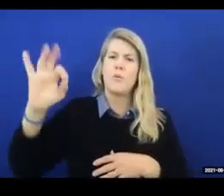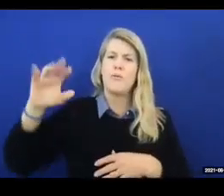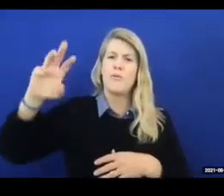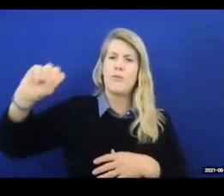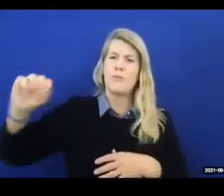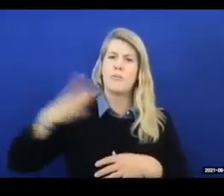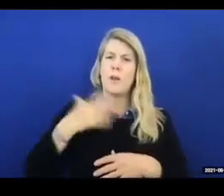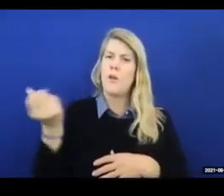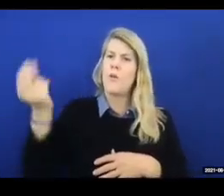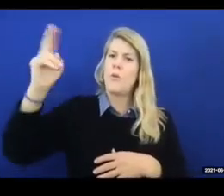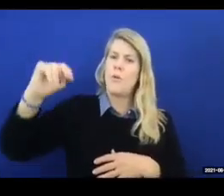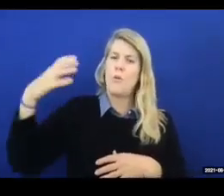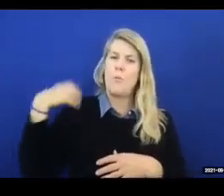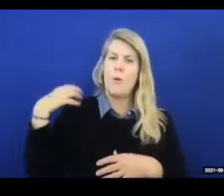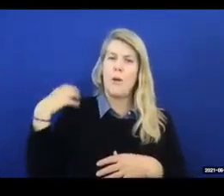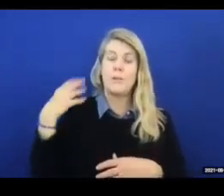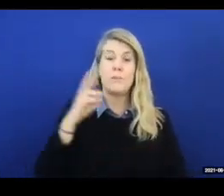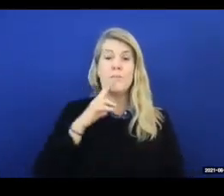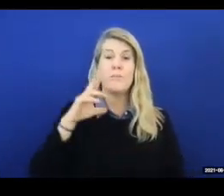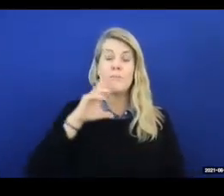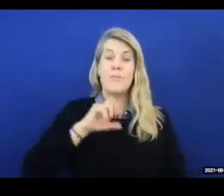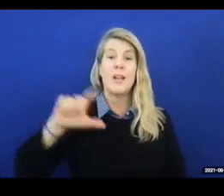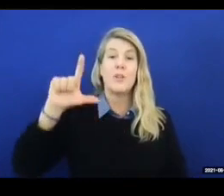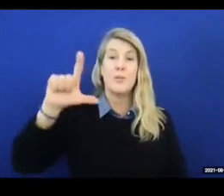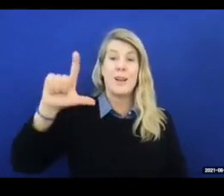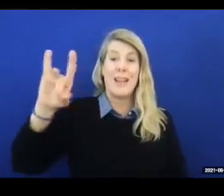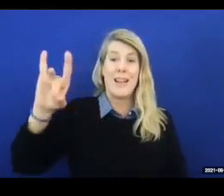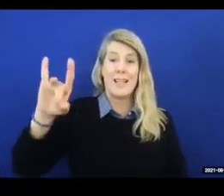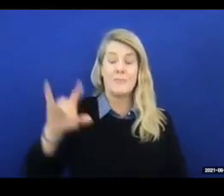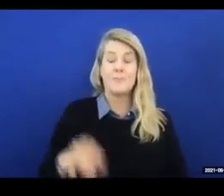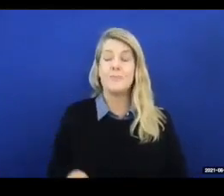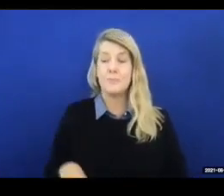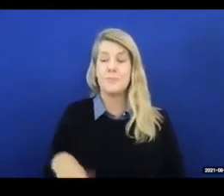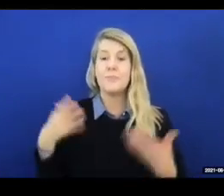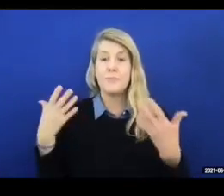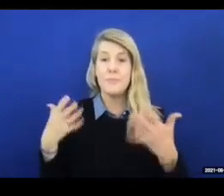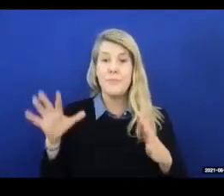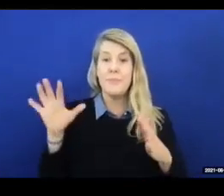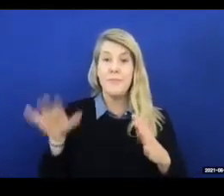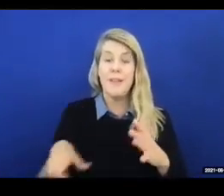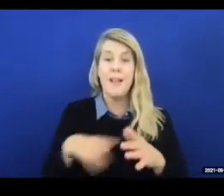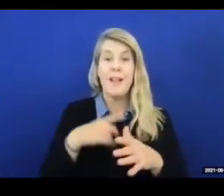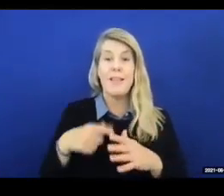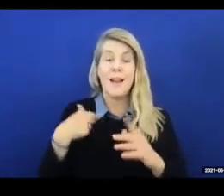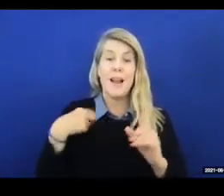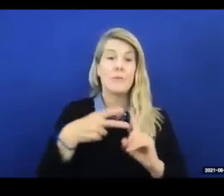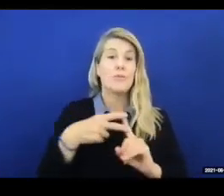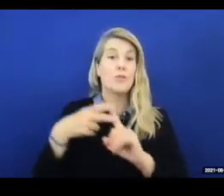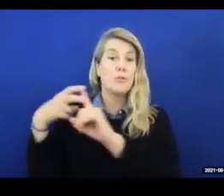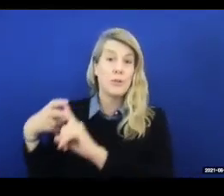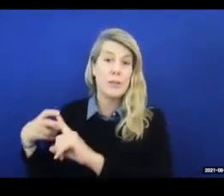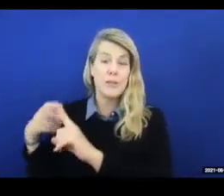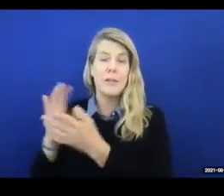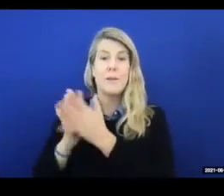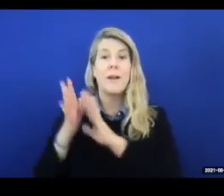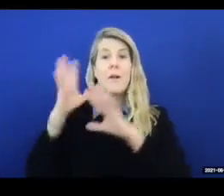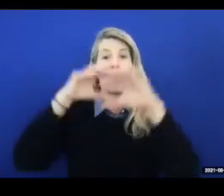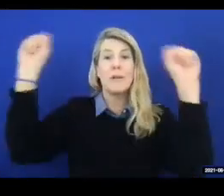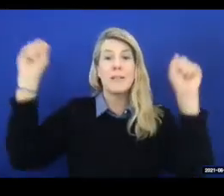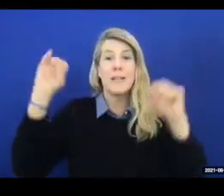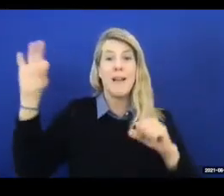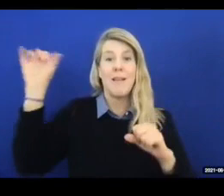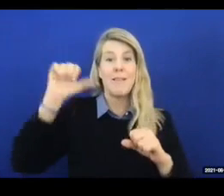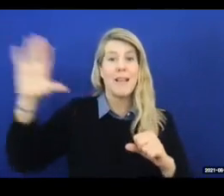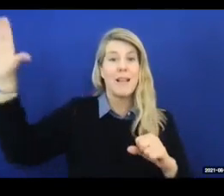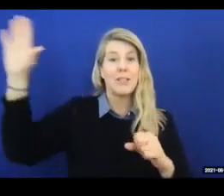my own boss at the age of 28. Shortly thereafter, I was recruited to be the president of the